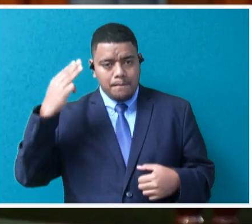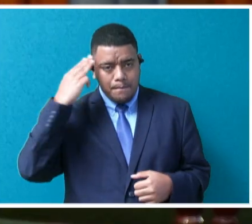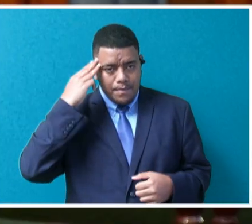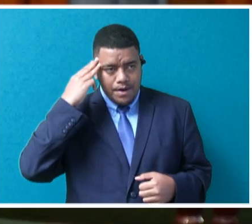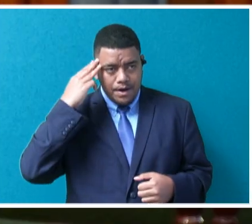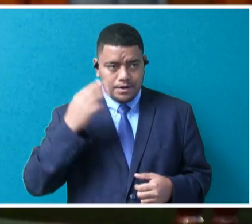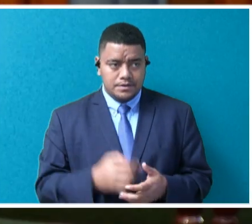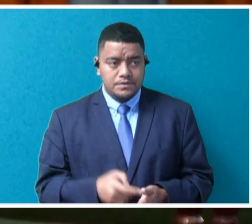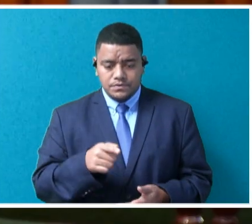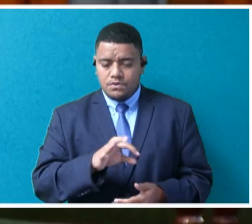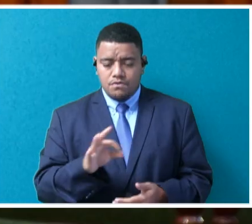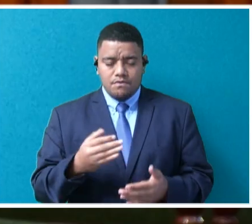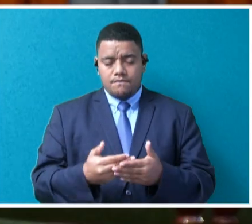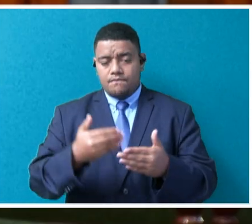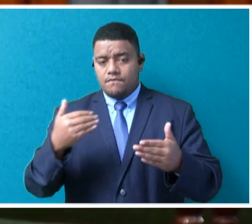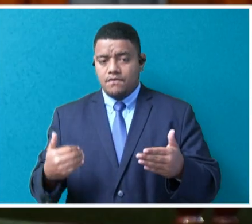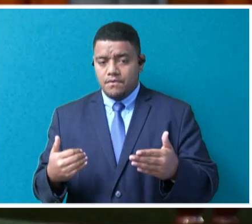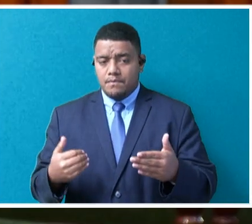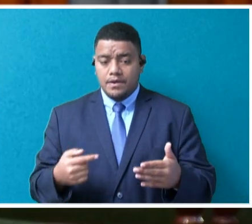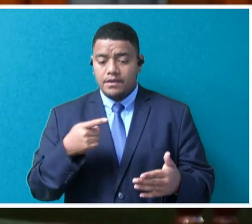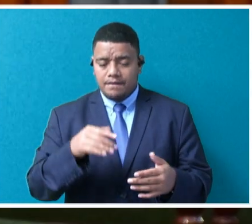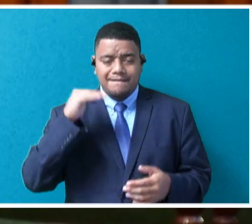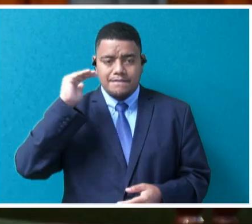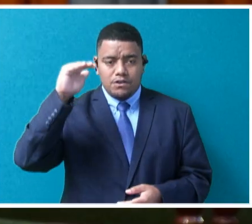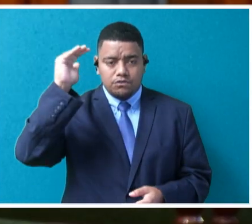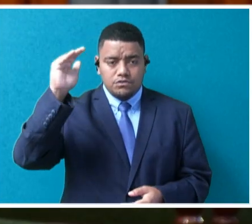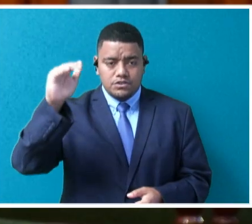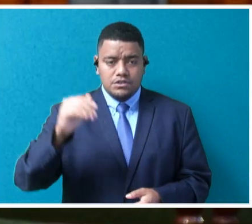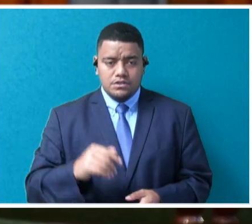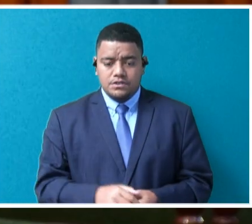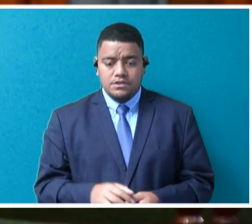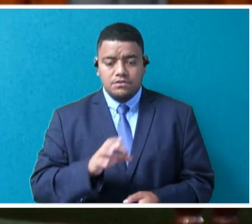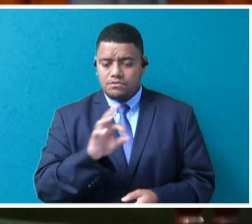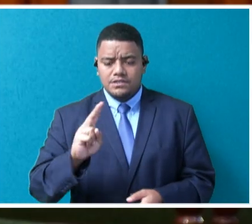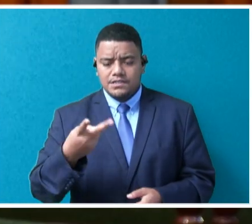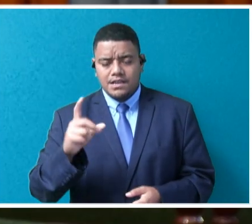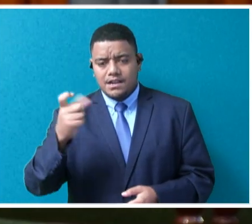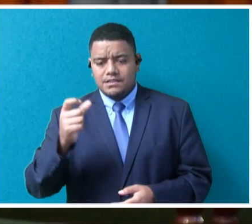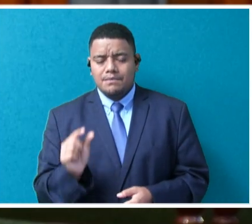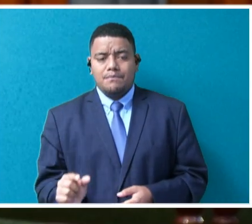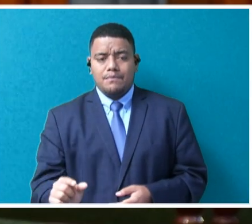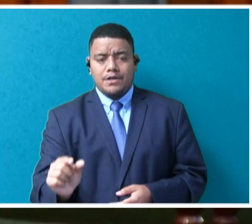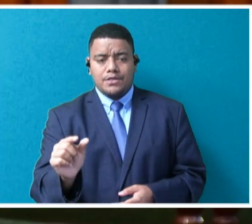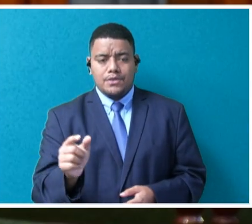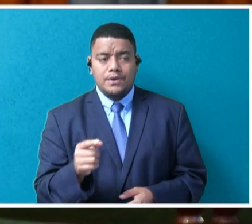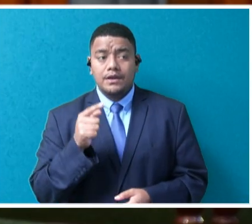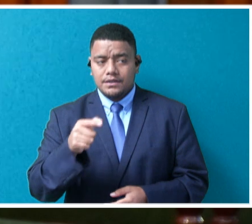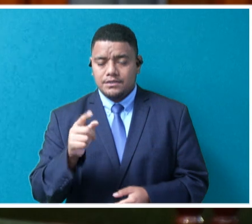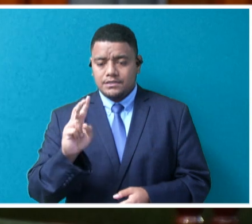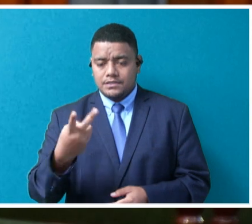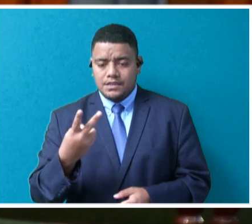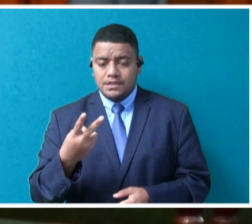TVET is not a fallback, it is a future. It is not a second-class pathway, it is a